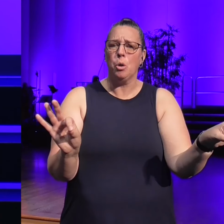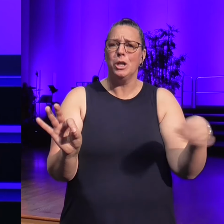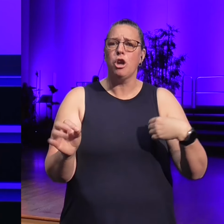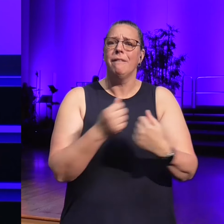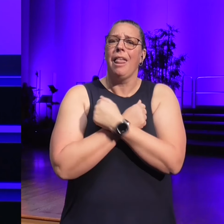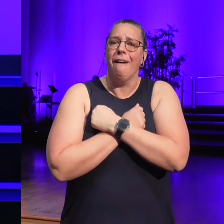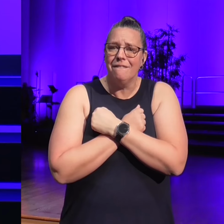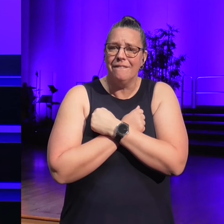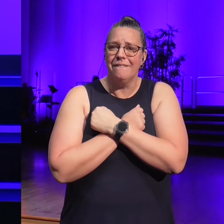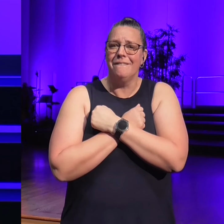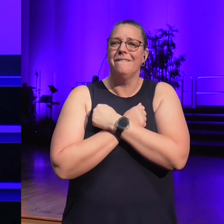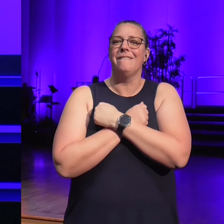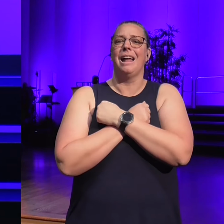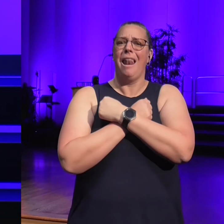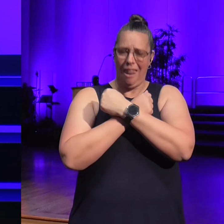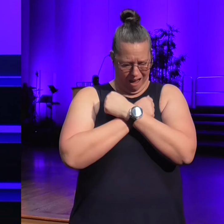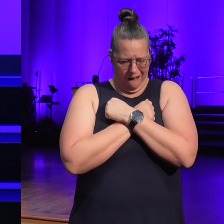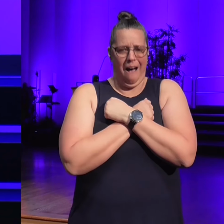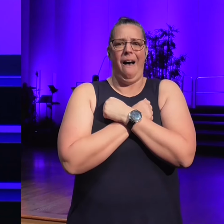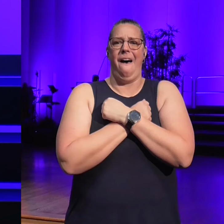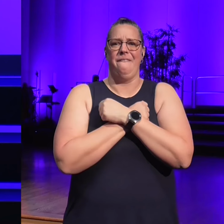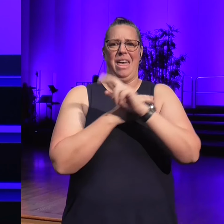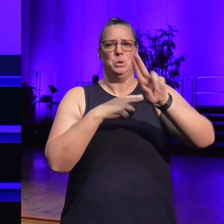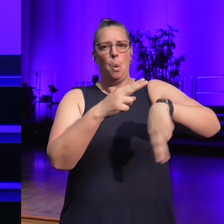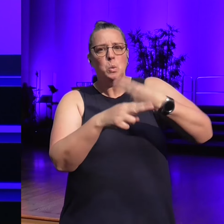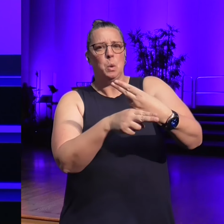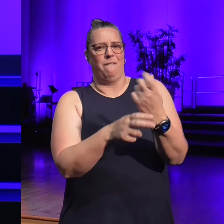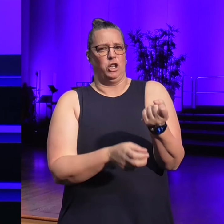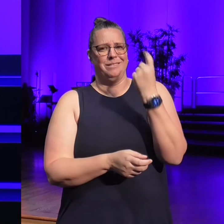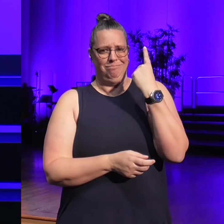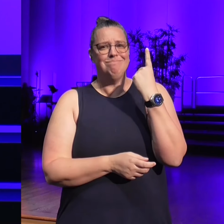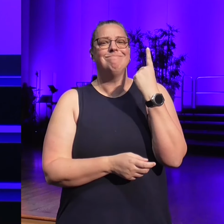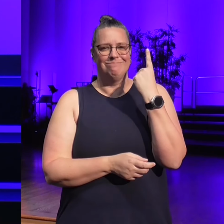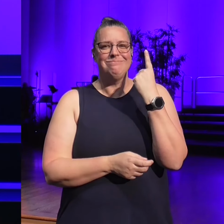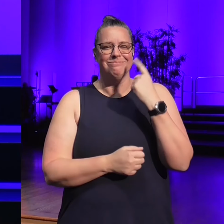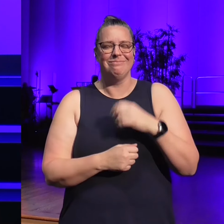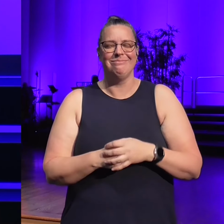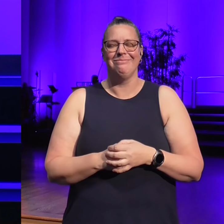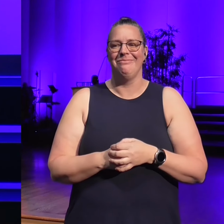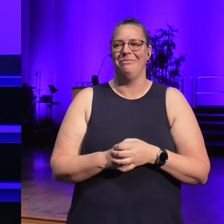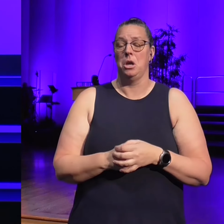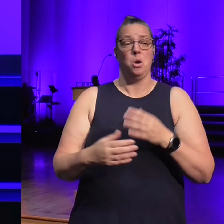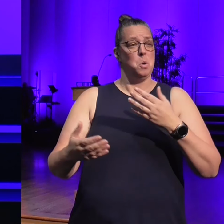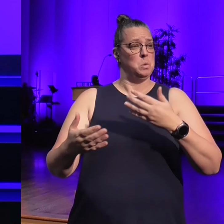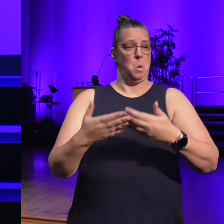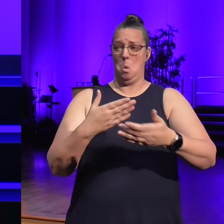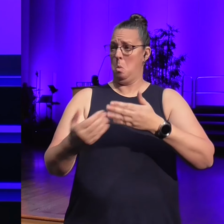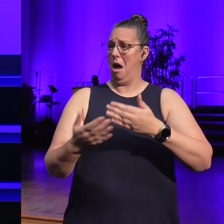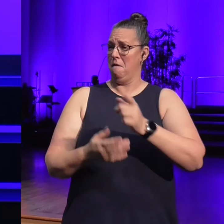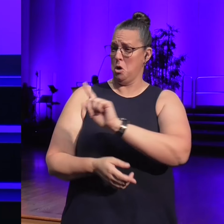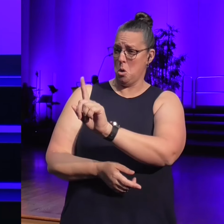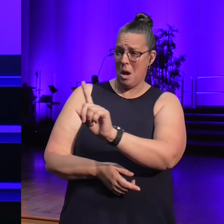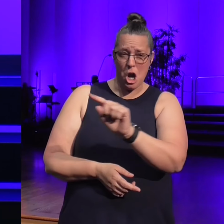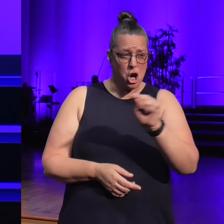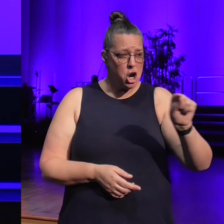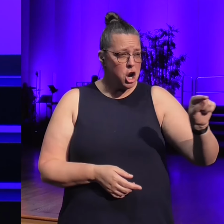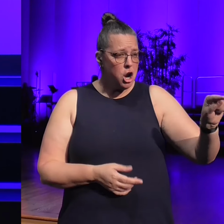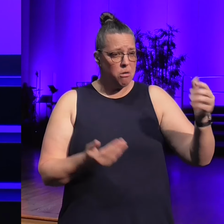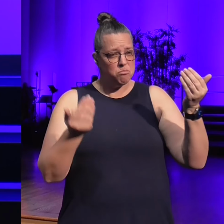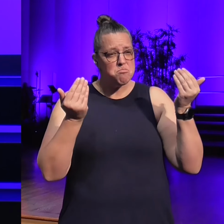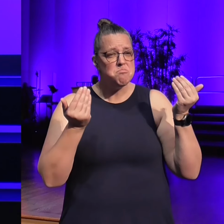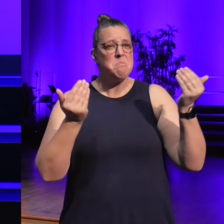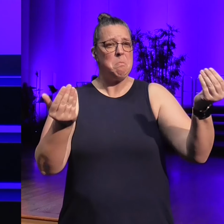the language of love is universally understood. And wherever you are right now, I ask that you move into a place